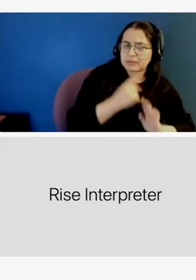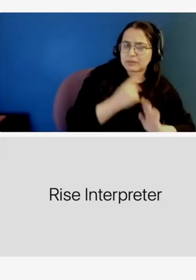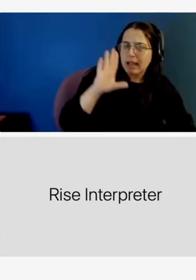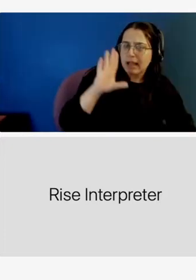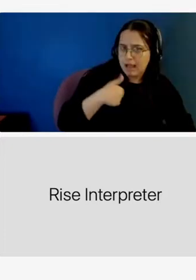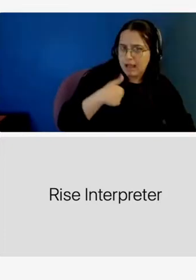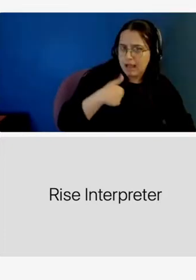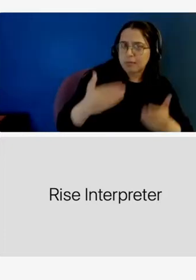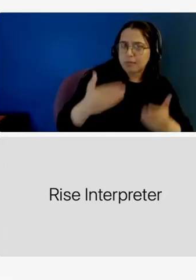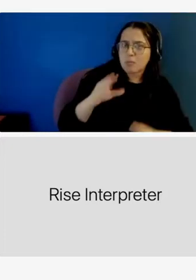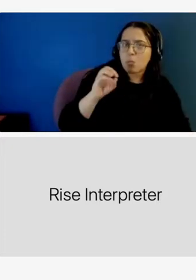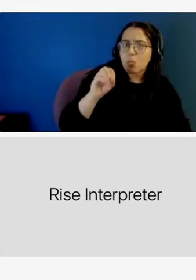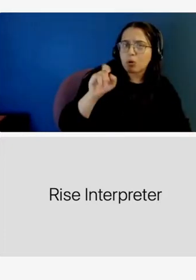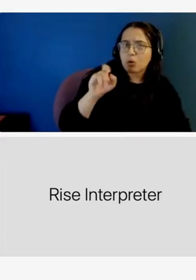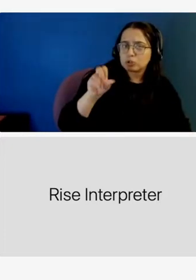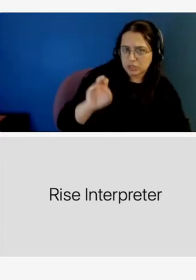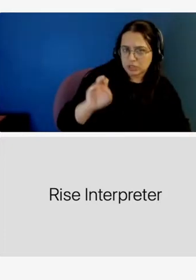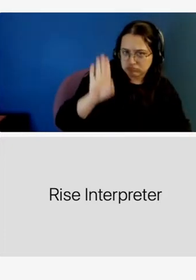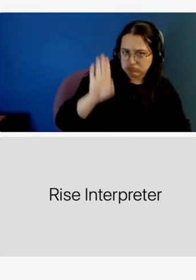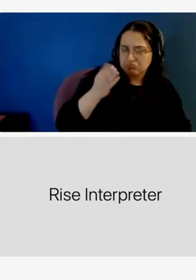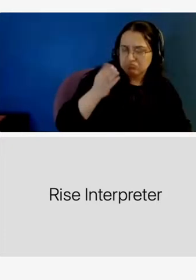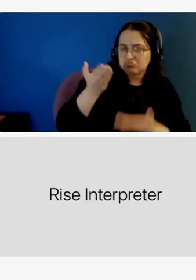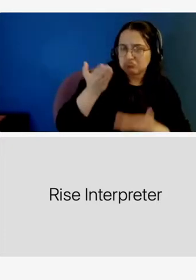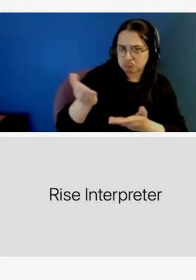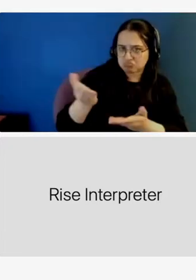nominees. Okay, thank you. Do we have a second?